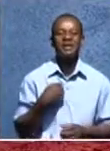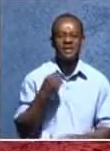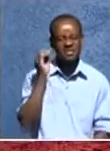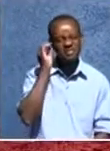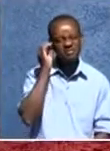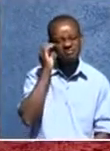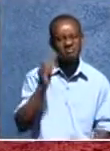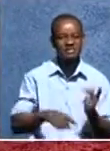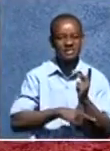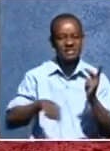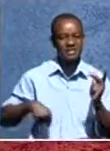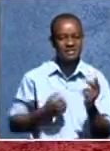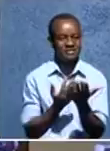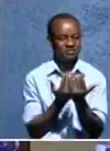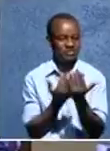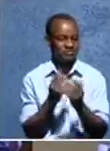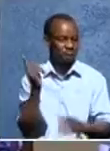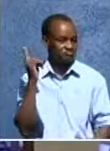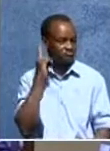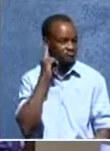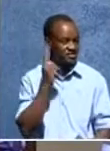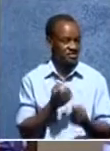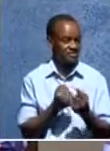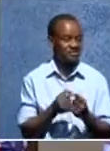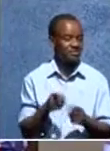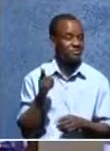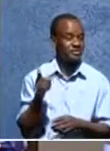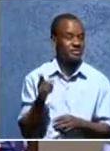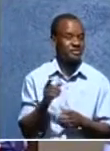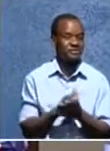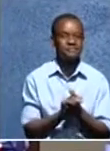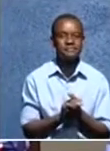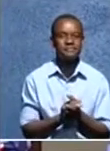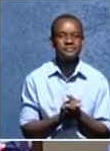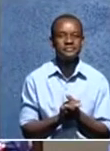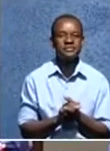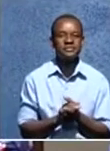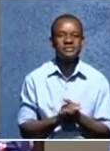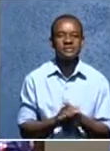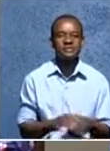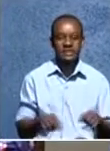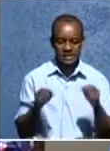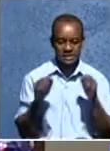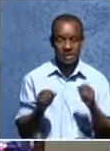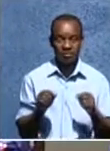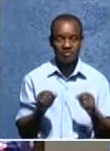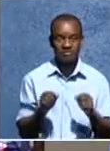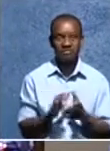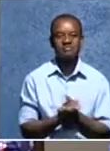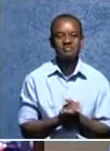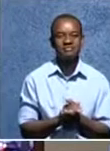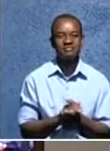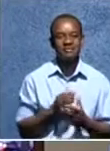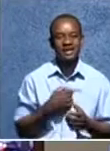say. But before we go there, I'd like you to hang on, because I have not emptied my bag of surprises as yet. We'll